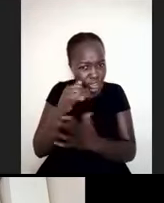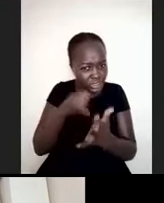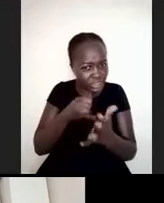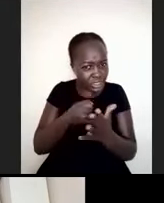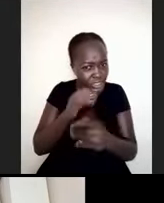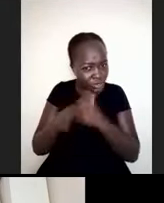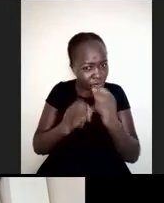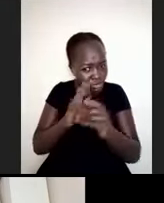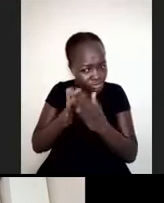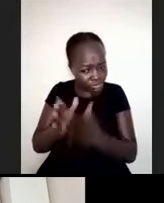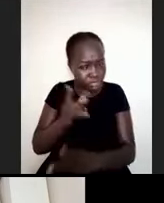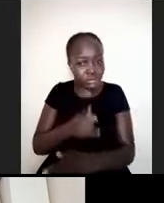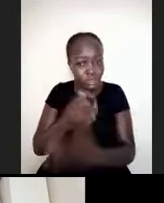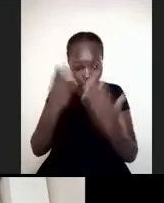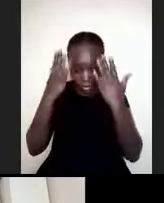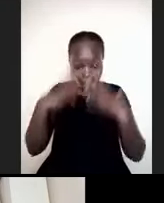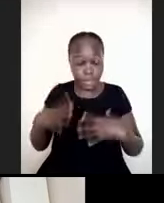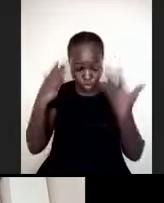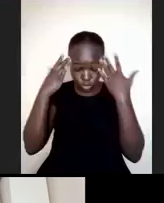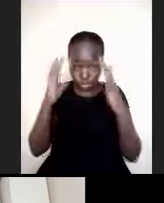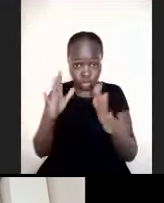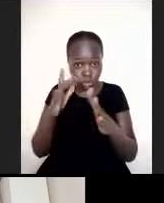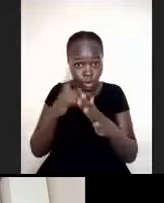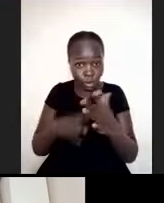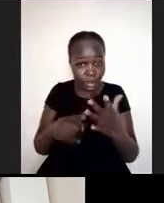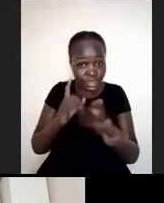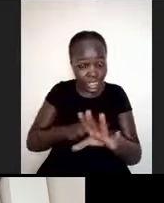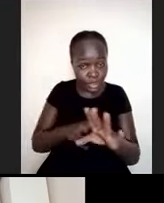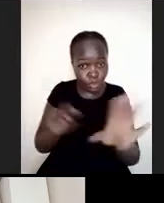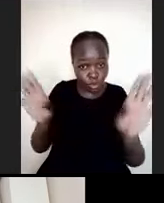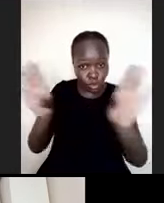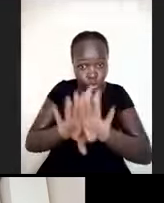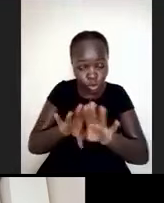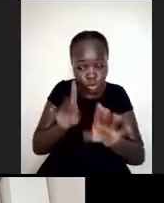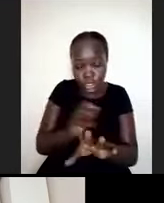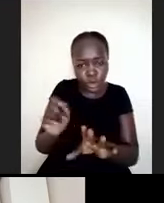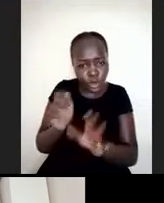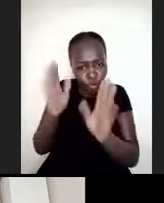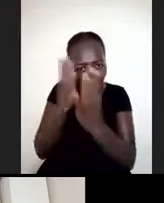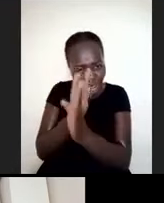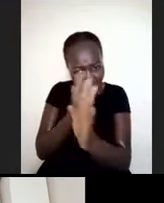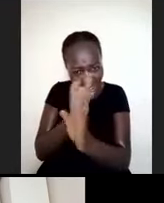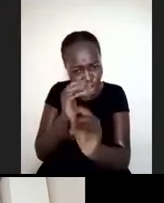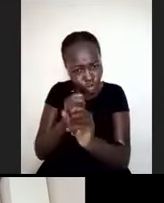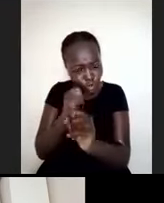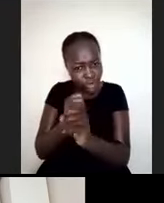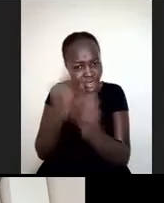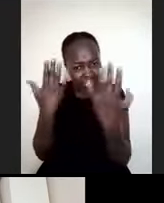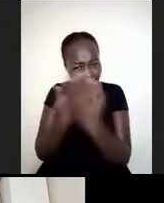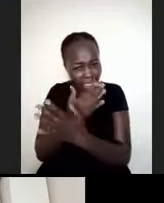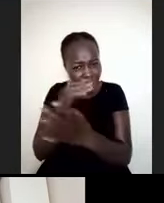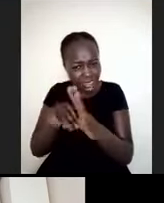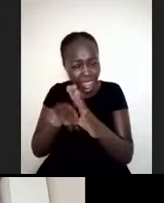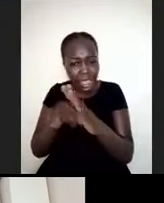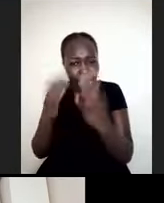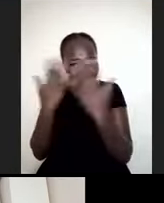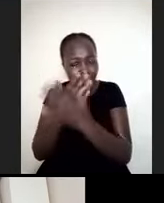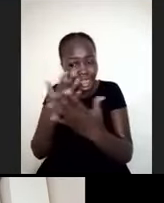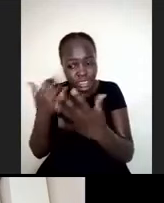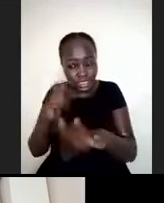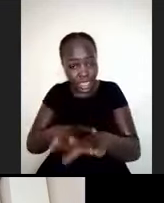don't know what you close the door, you hide. You do it at night, in the middle of the night when people are not seeing